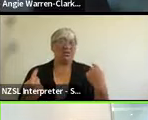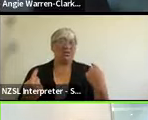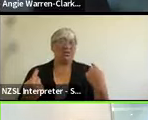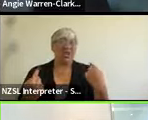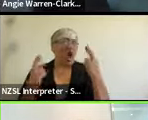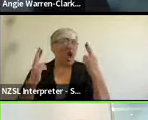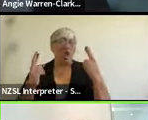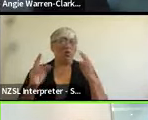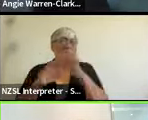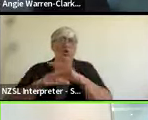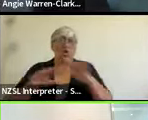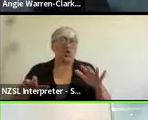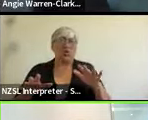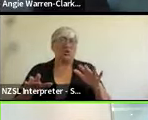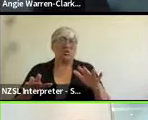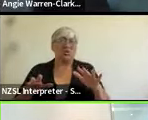not.